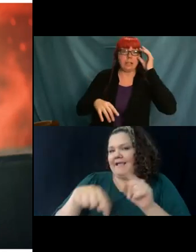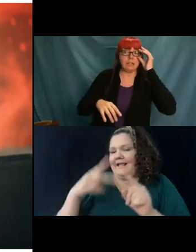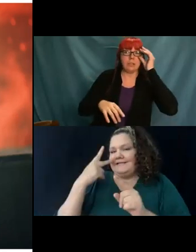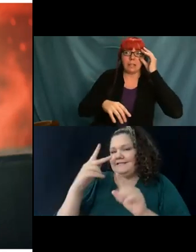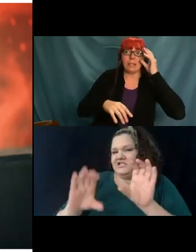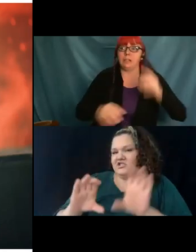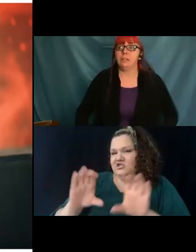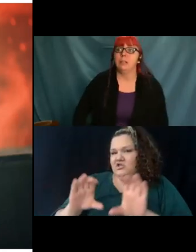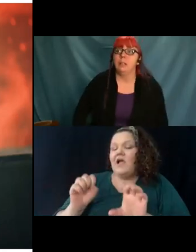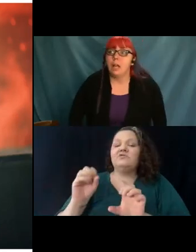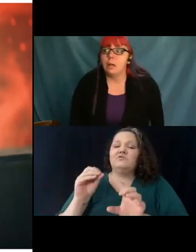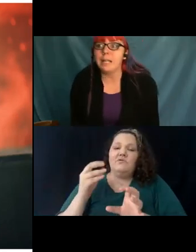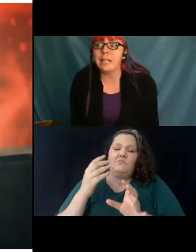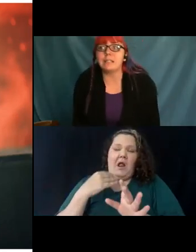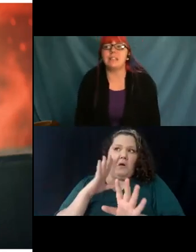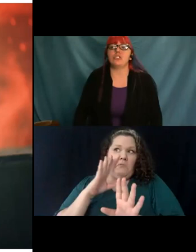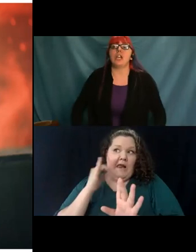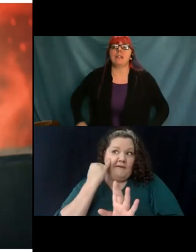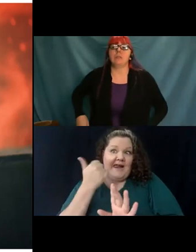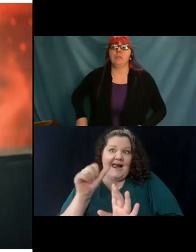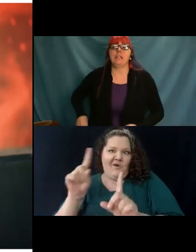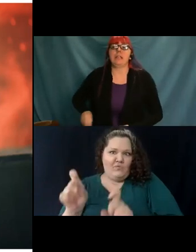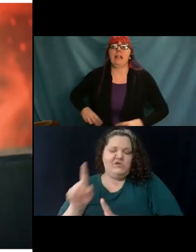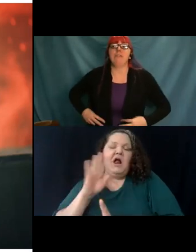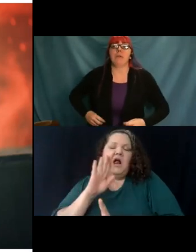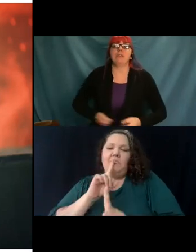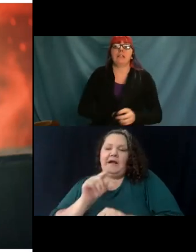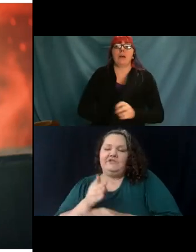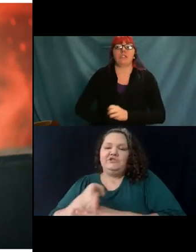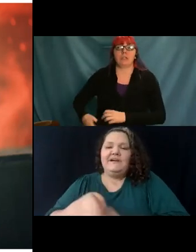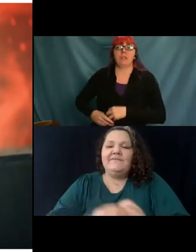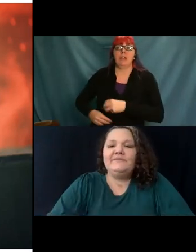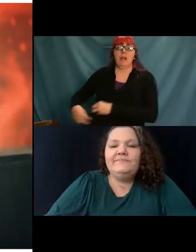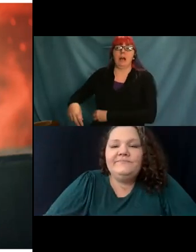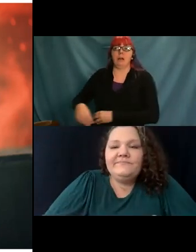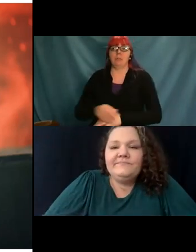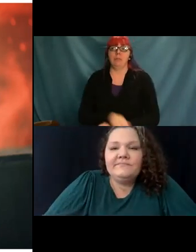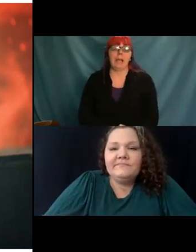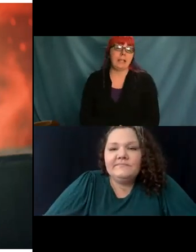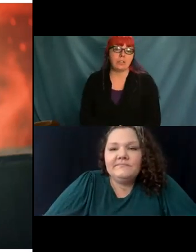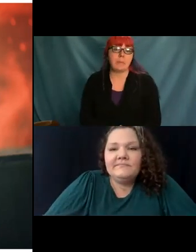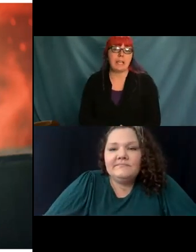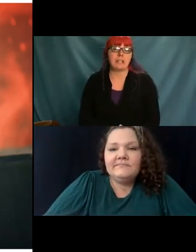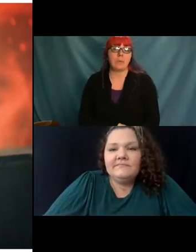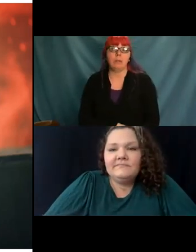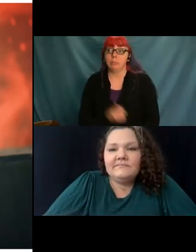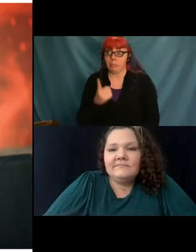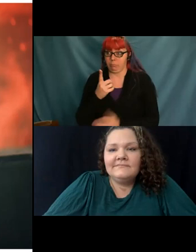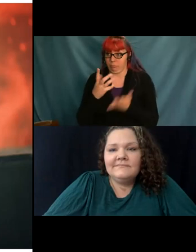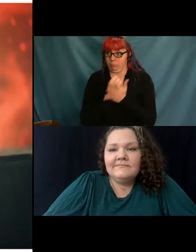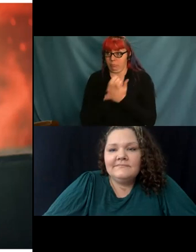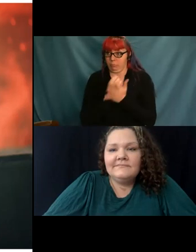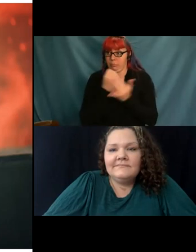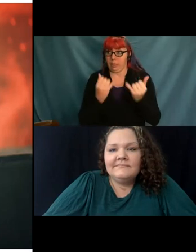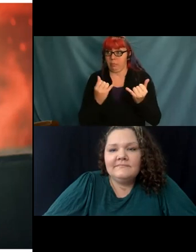Sure, yeah, let's do that. That's fine. I can't see the chat. So please, yeah, if there is any questions, I can answer them at the end as well.